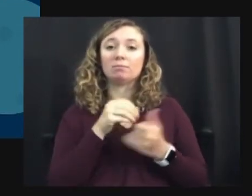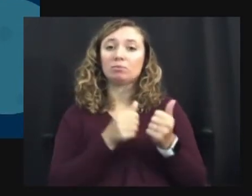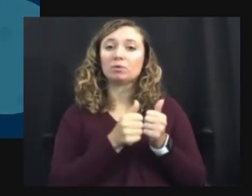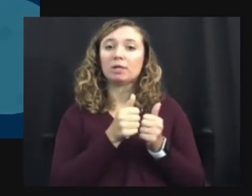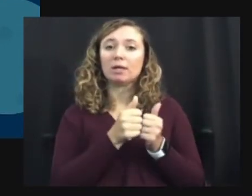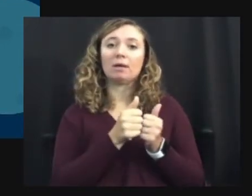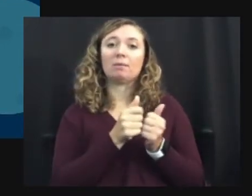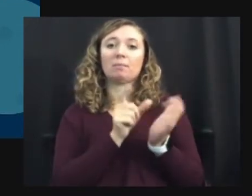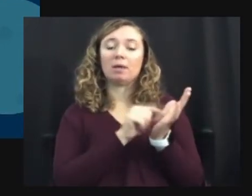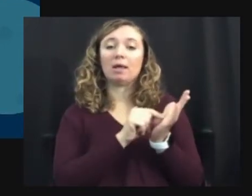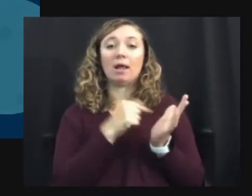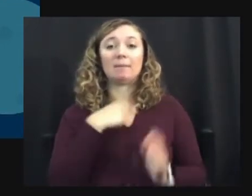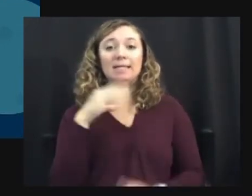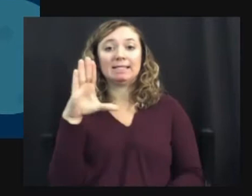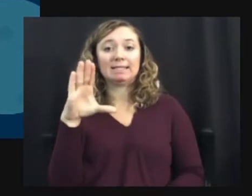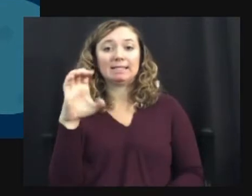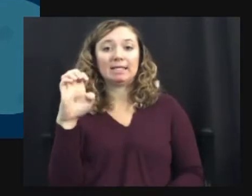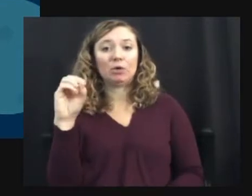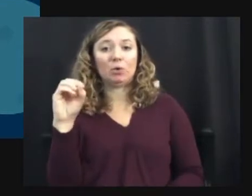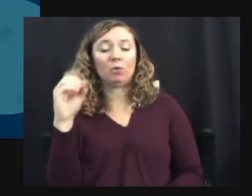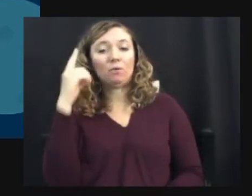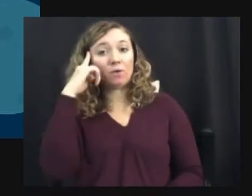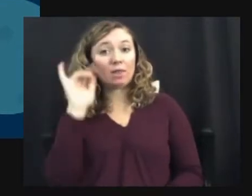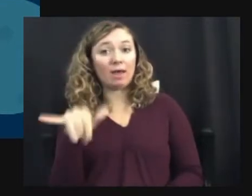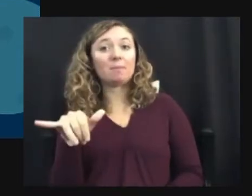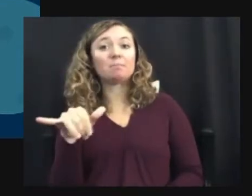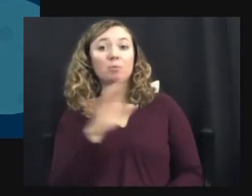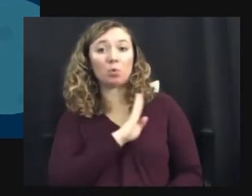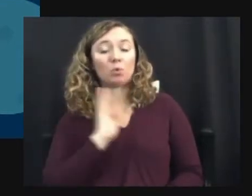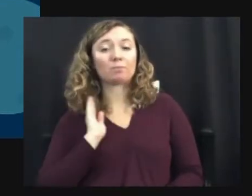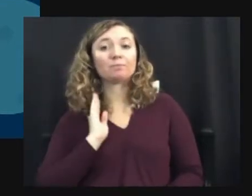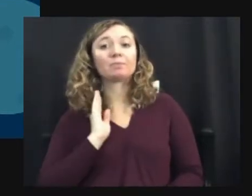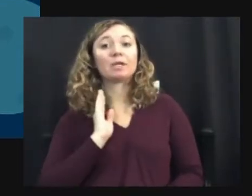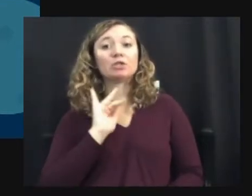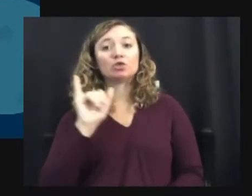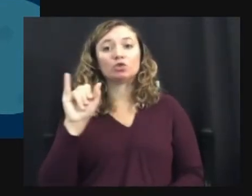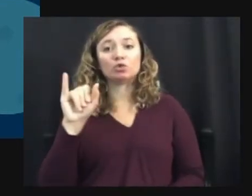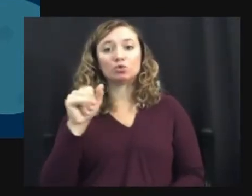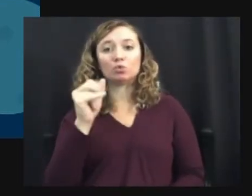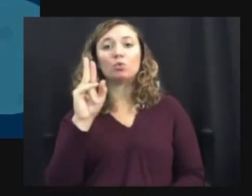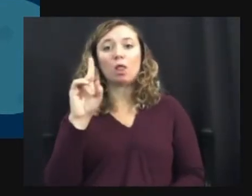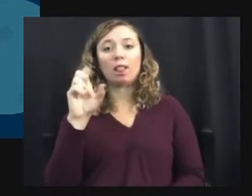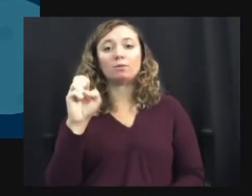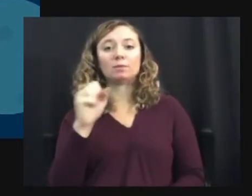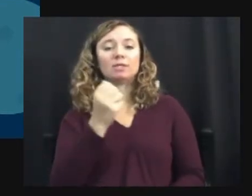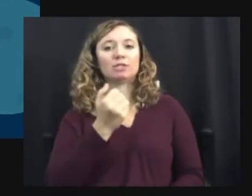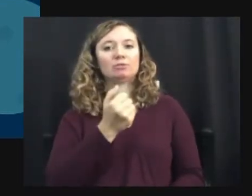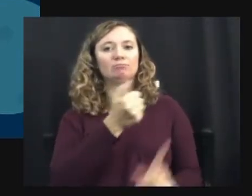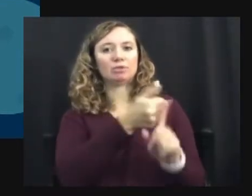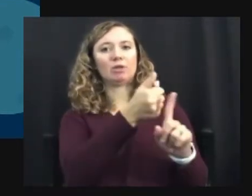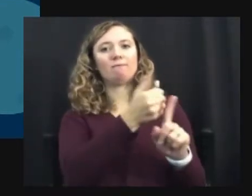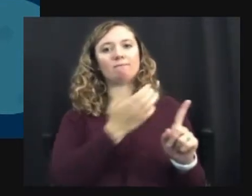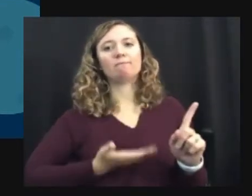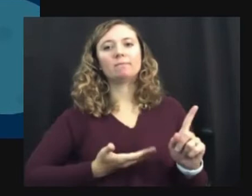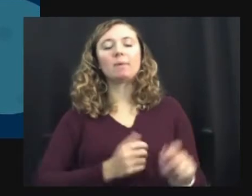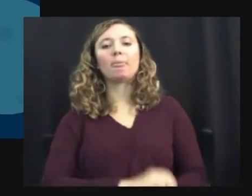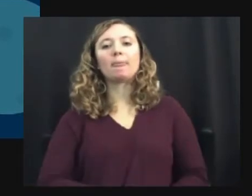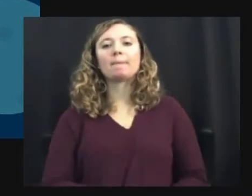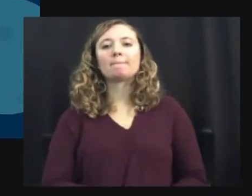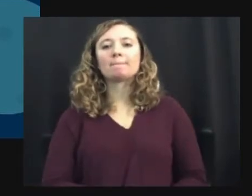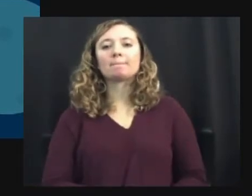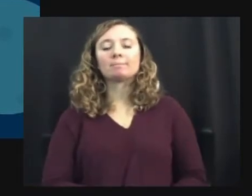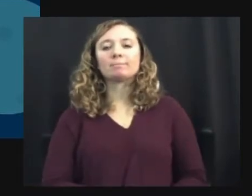that org. And I'll let Jules introduce herself in just a second. Quick note from the